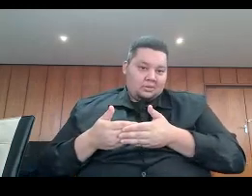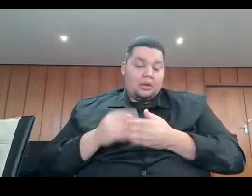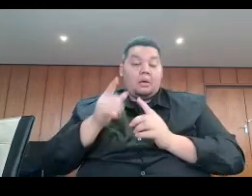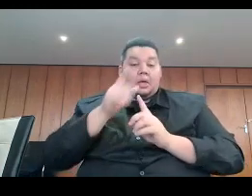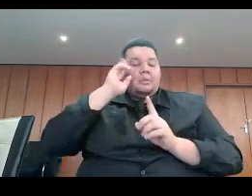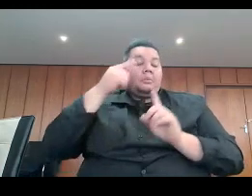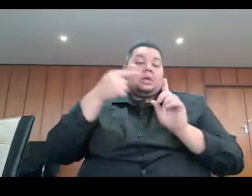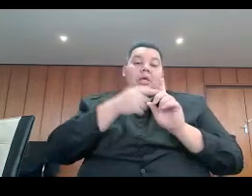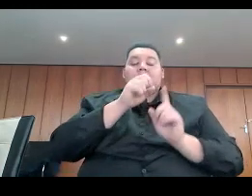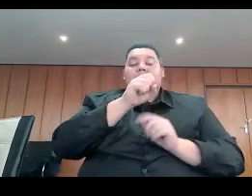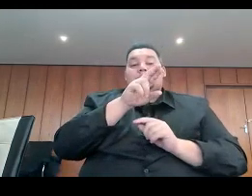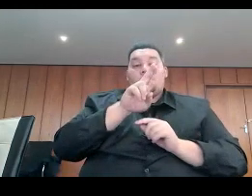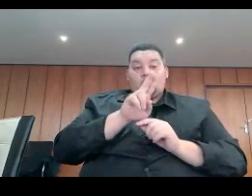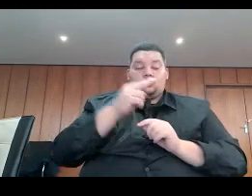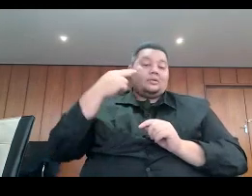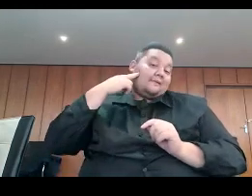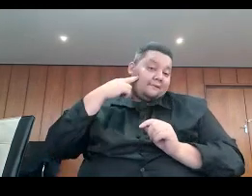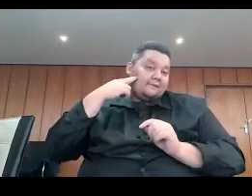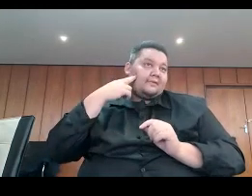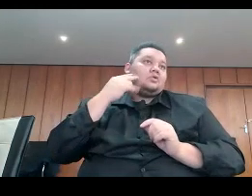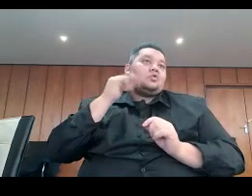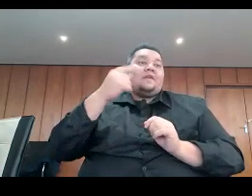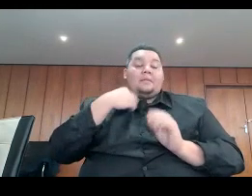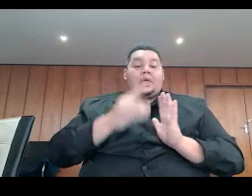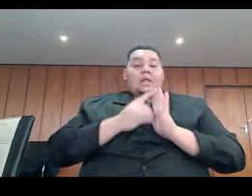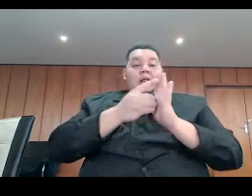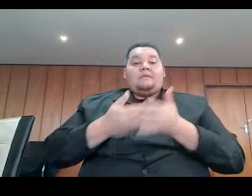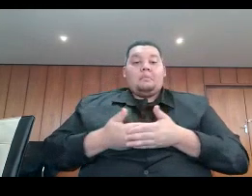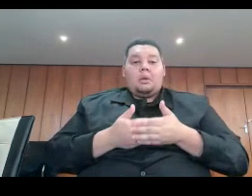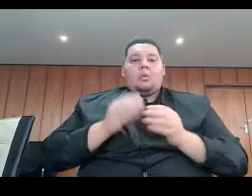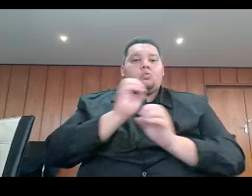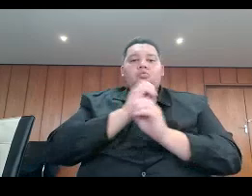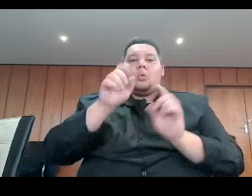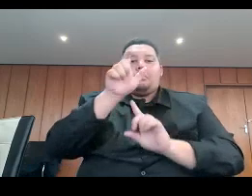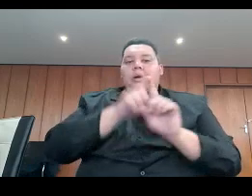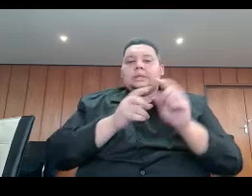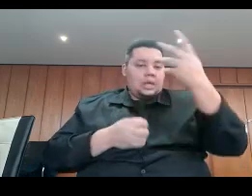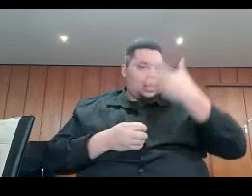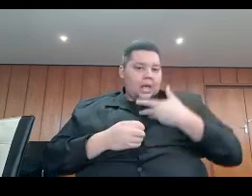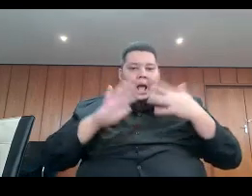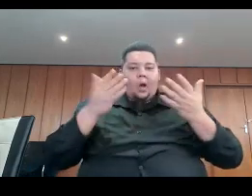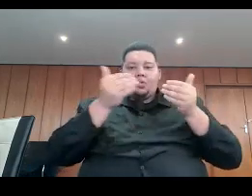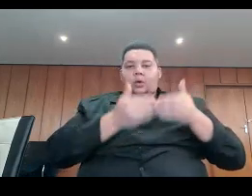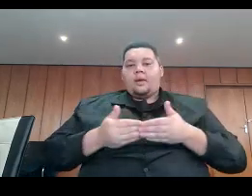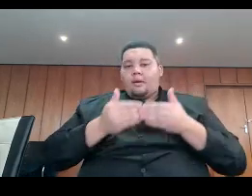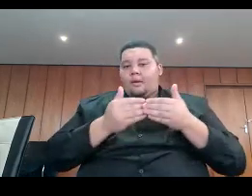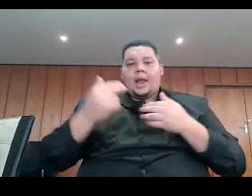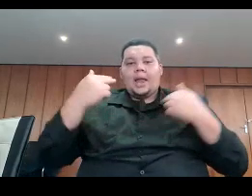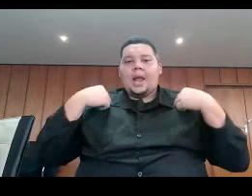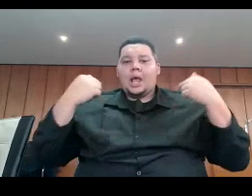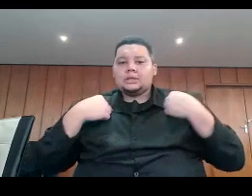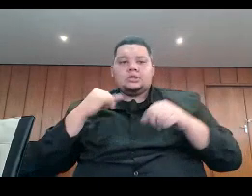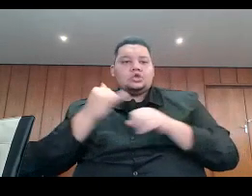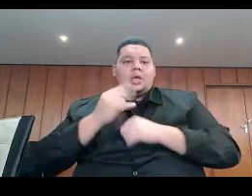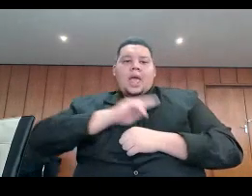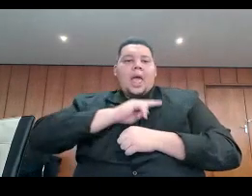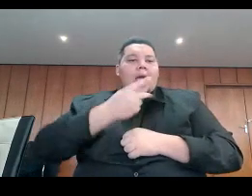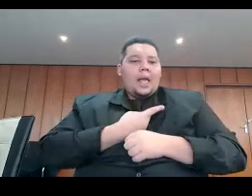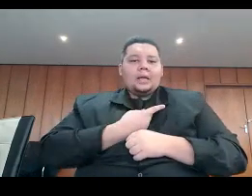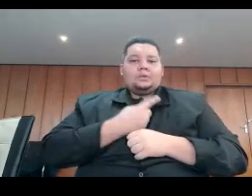here, if I deliver a baby, no one tells me how to care for it. The nurses are just